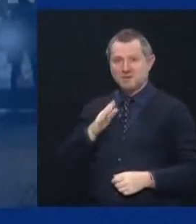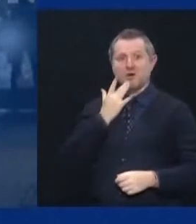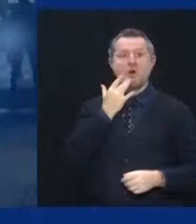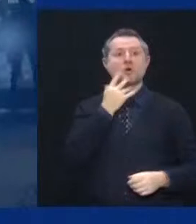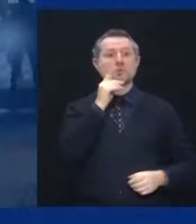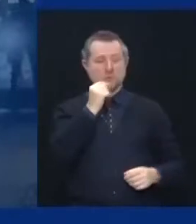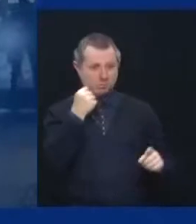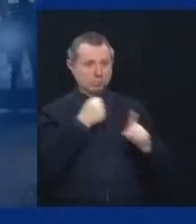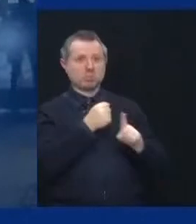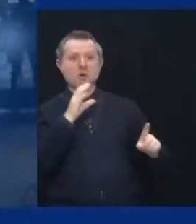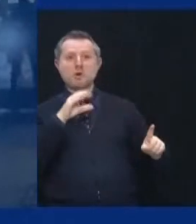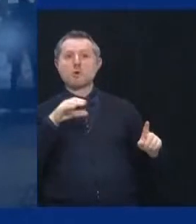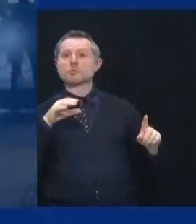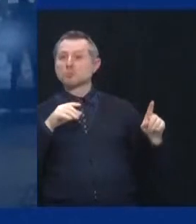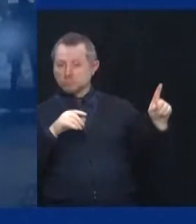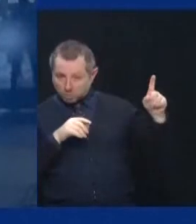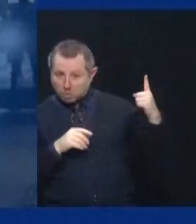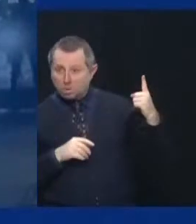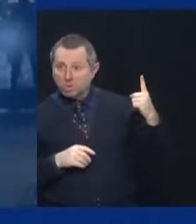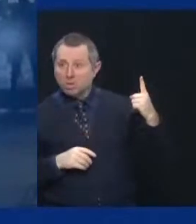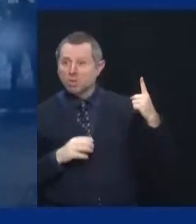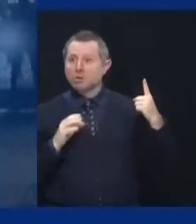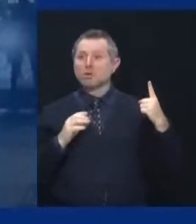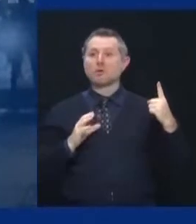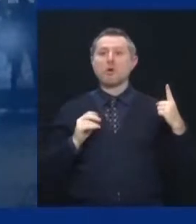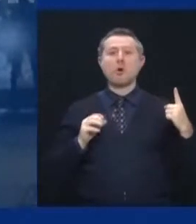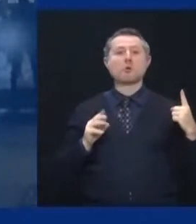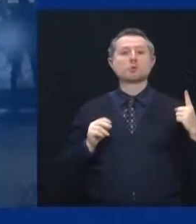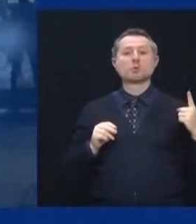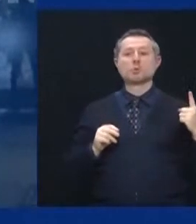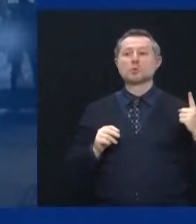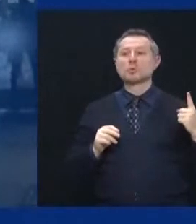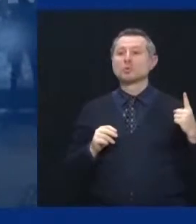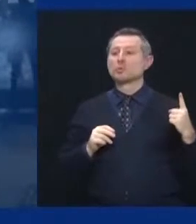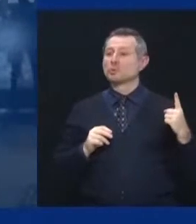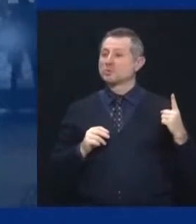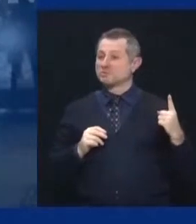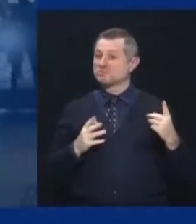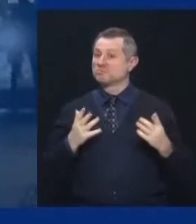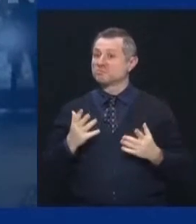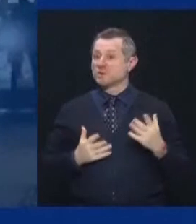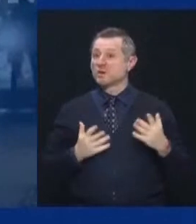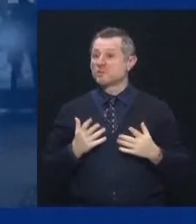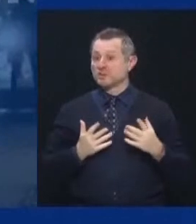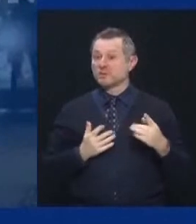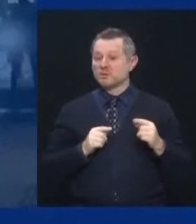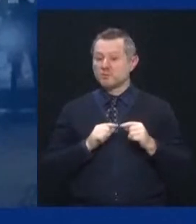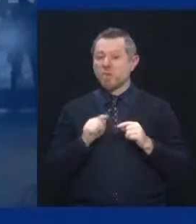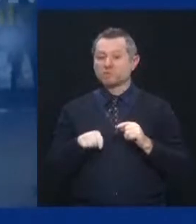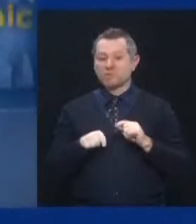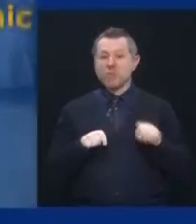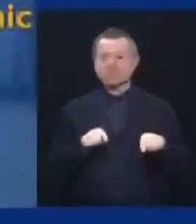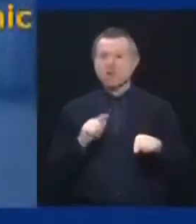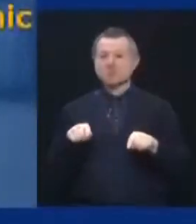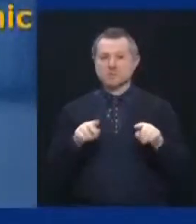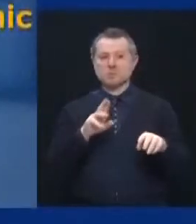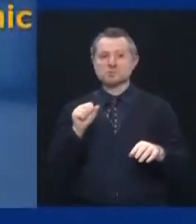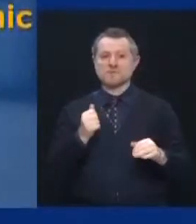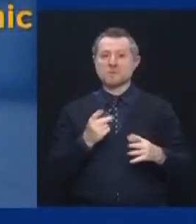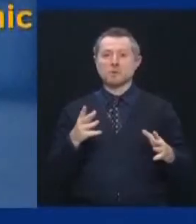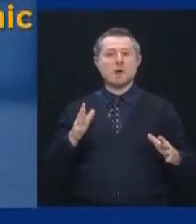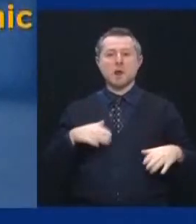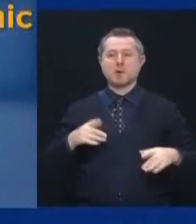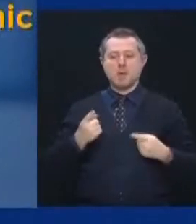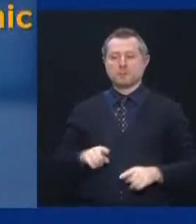has seen the UK strain, so it's probably in the United States. We haven't found it in New